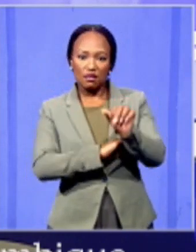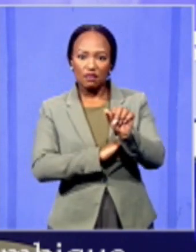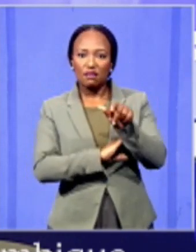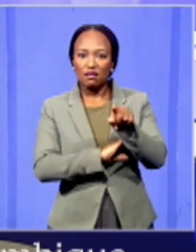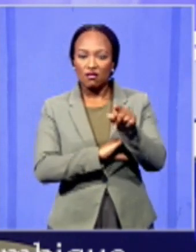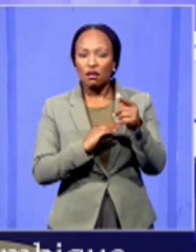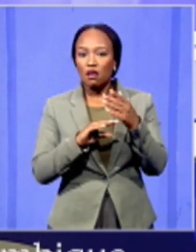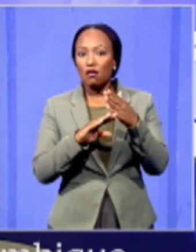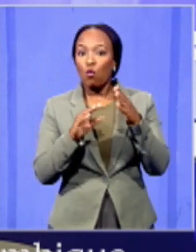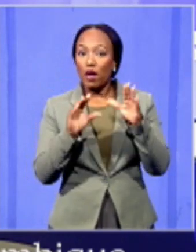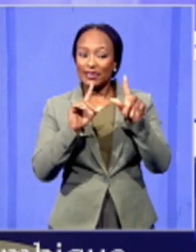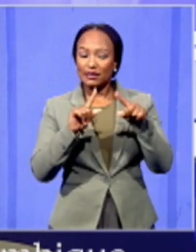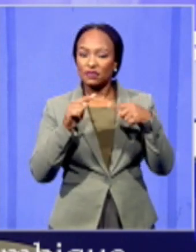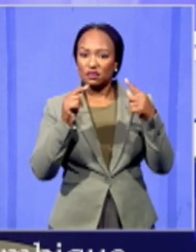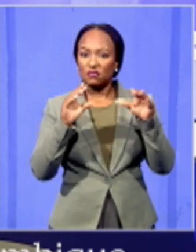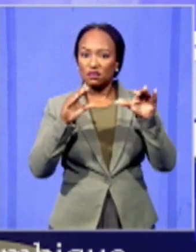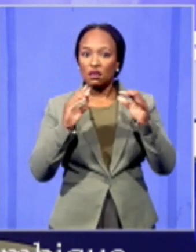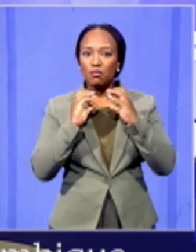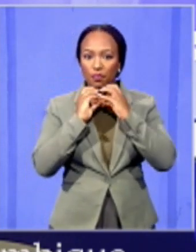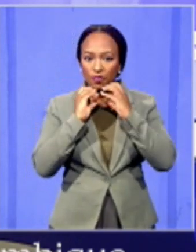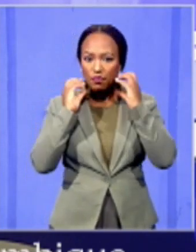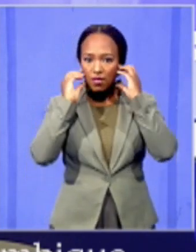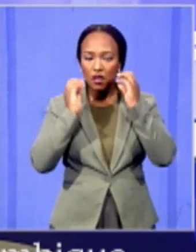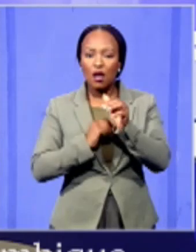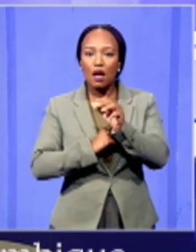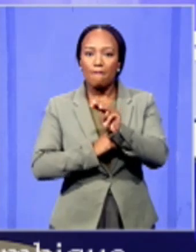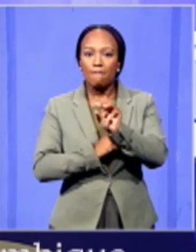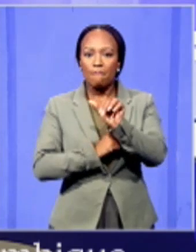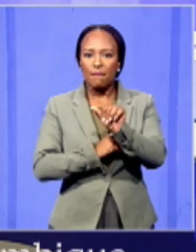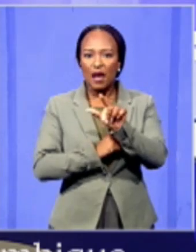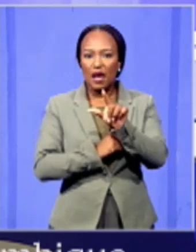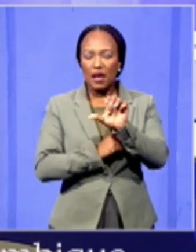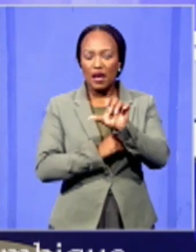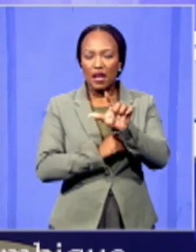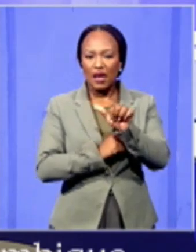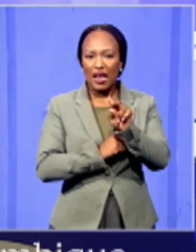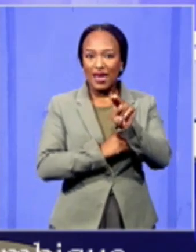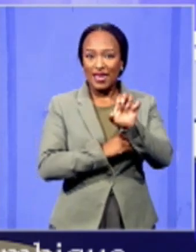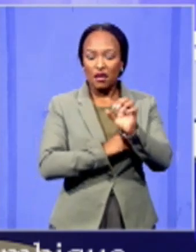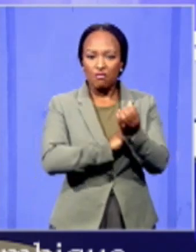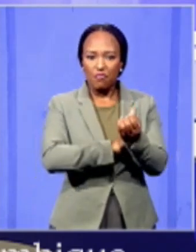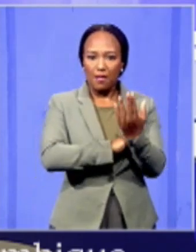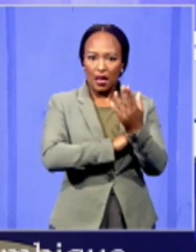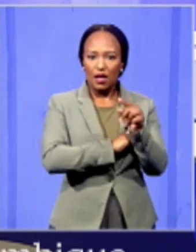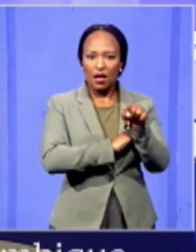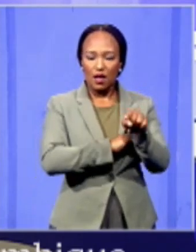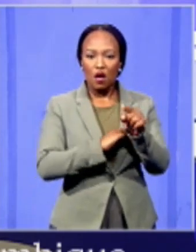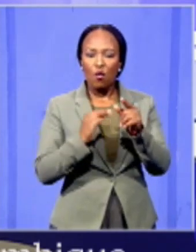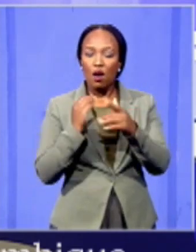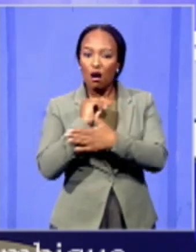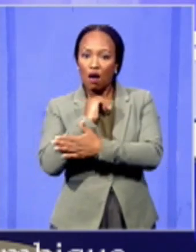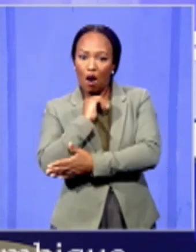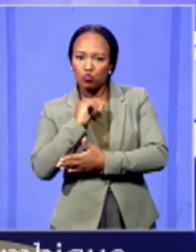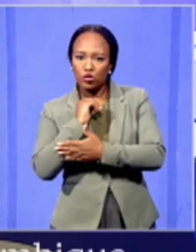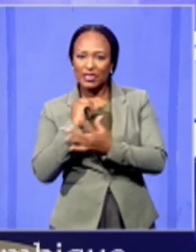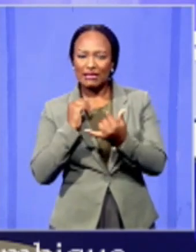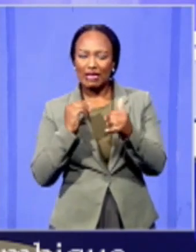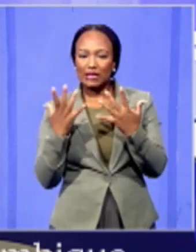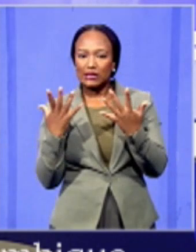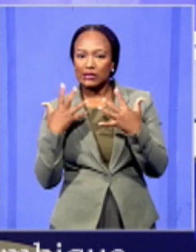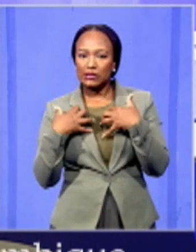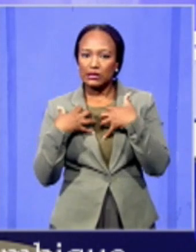wa gagwe go tšwa Mozambique ka malelano provinseng ya Mpumalanga. Naga ye ya boagišane e ka tlase ga kgatelelo ka morago ga